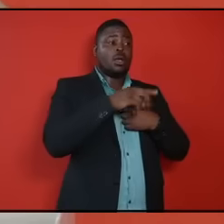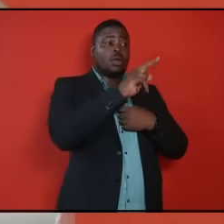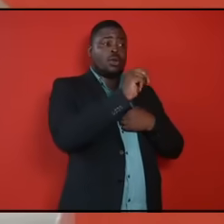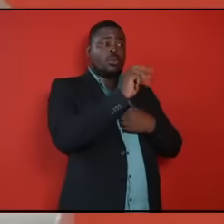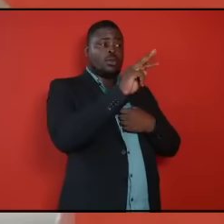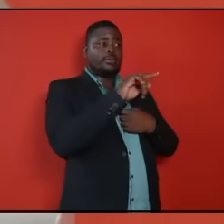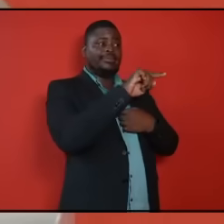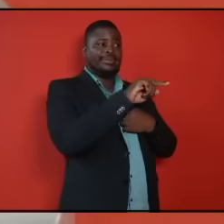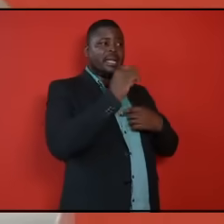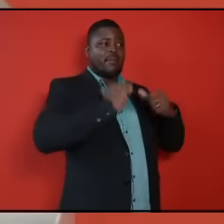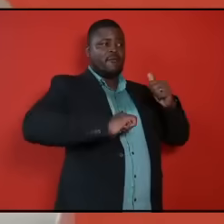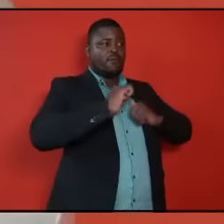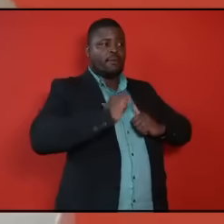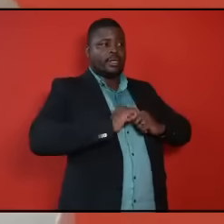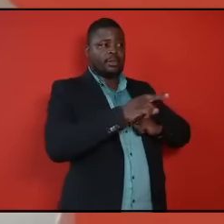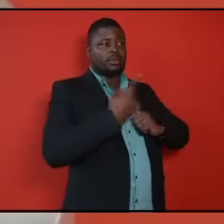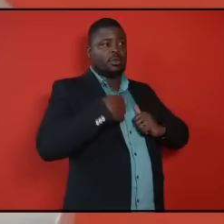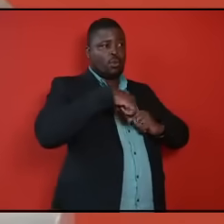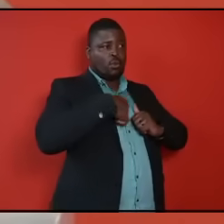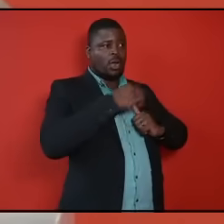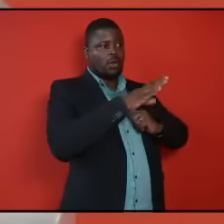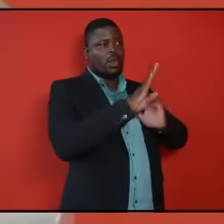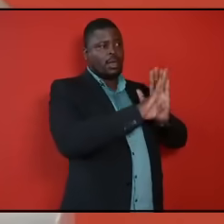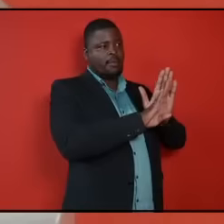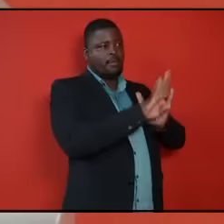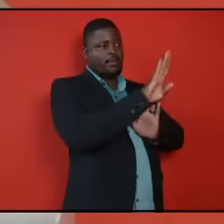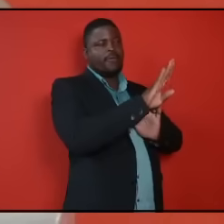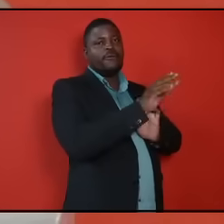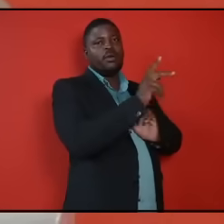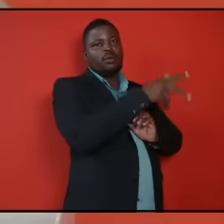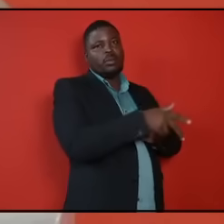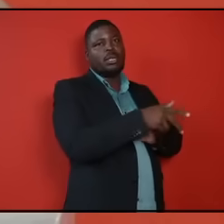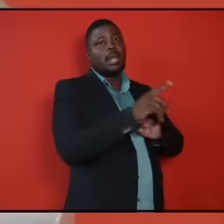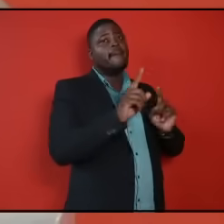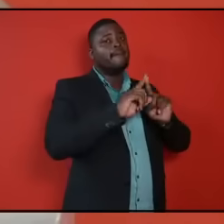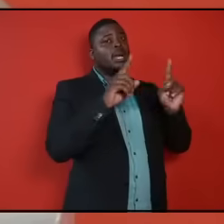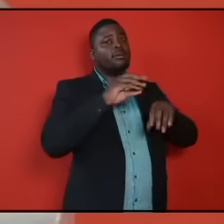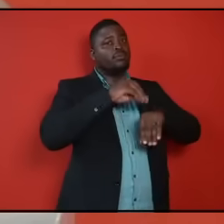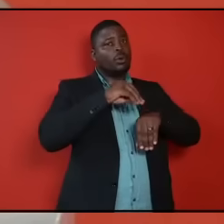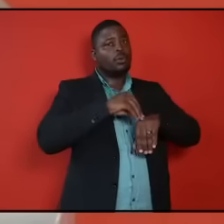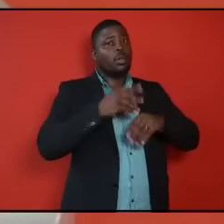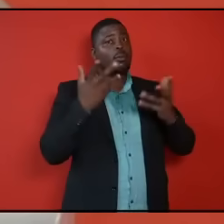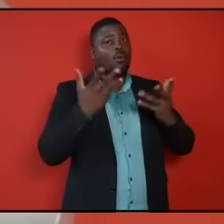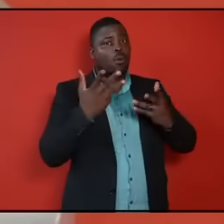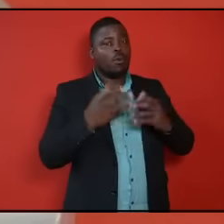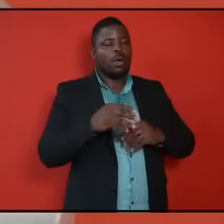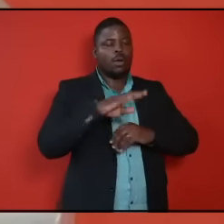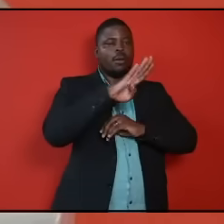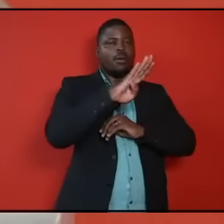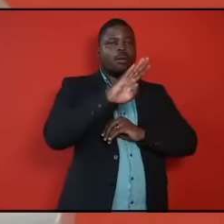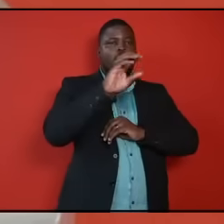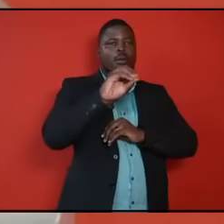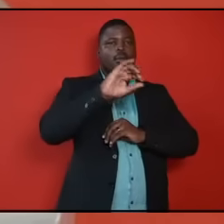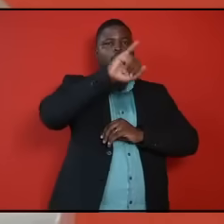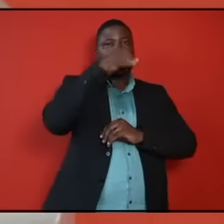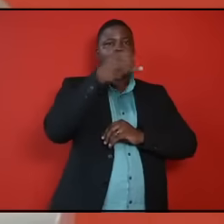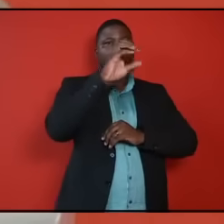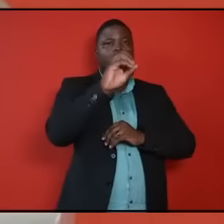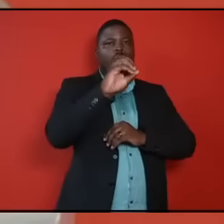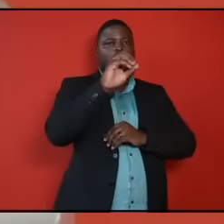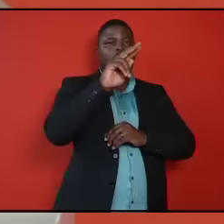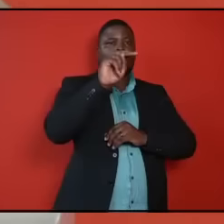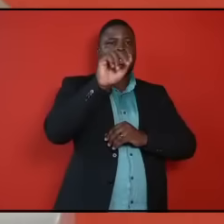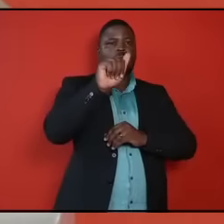Northwest. The problem is in an area called Bujanala. I think in 2024 we lost